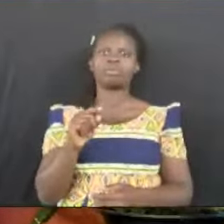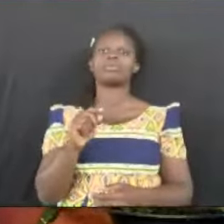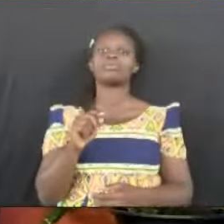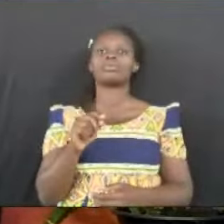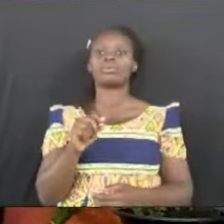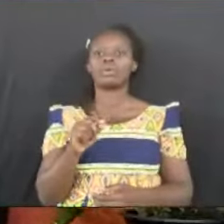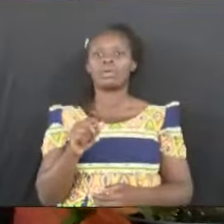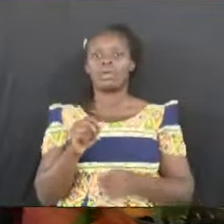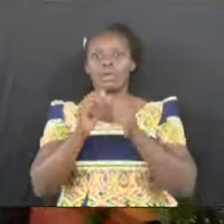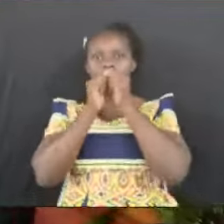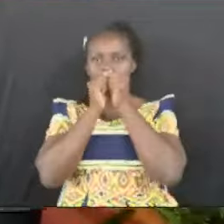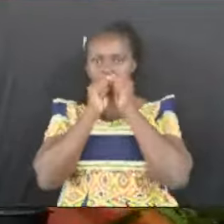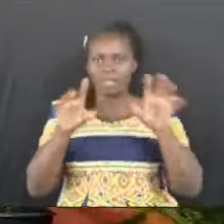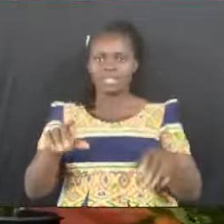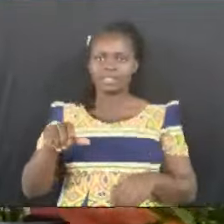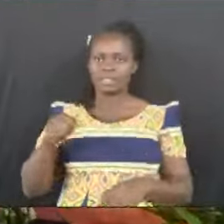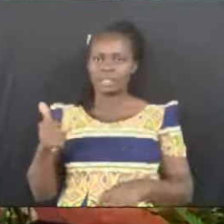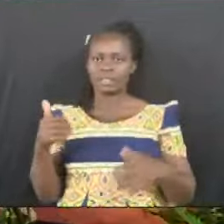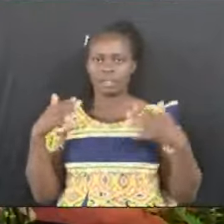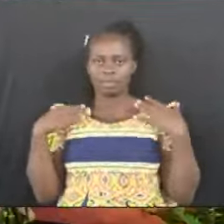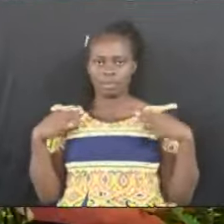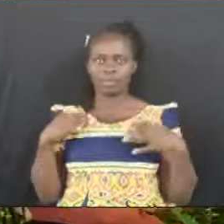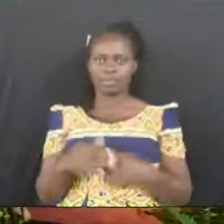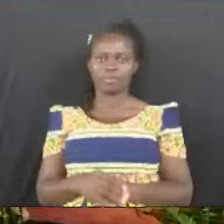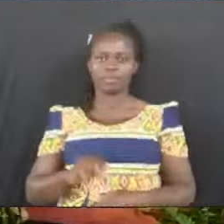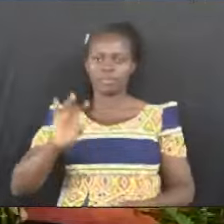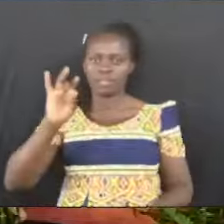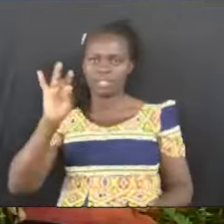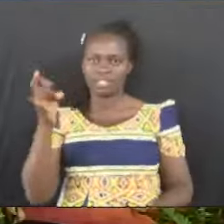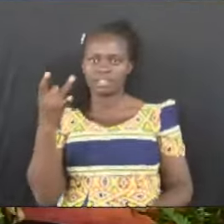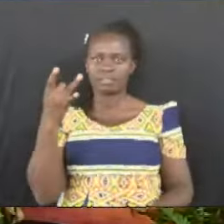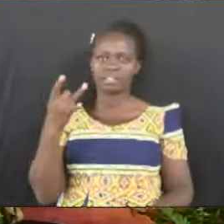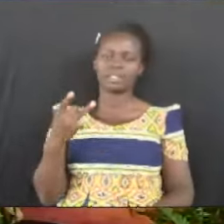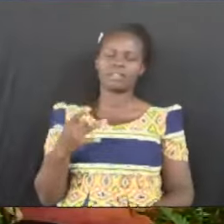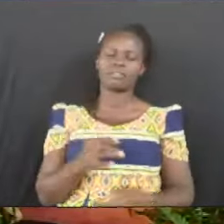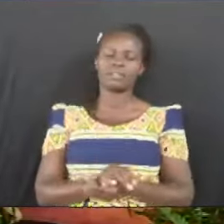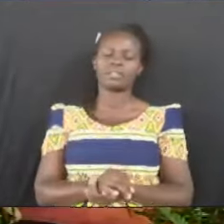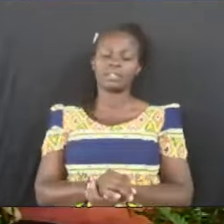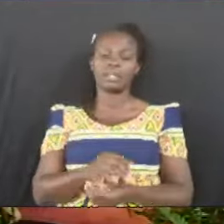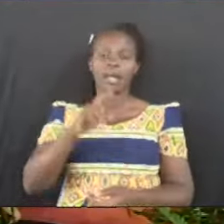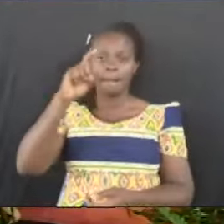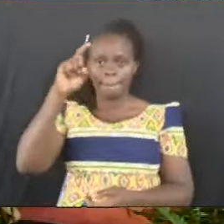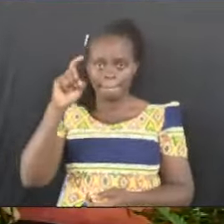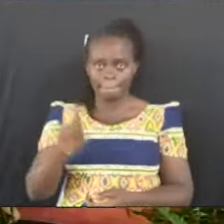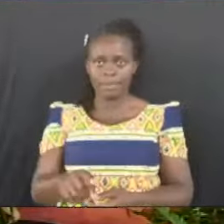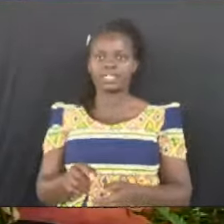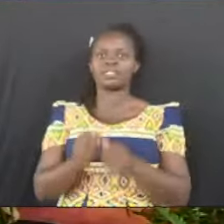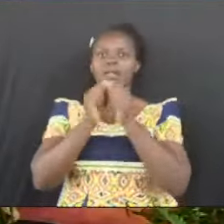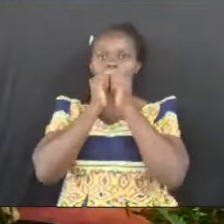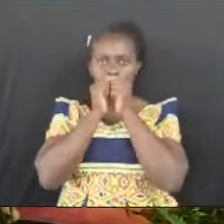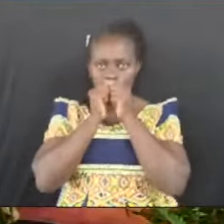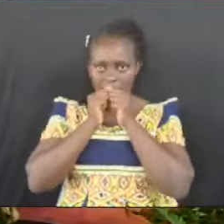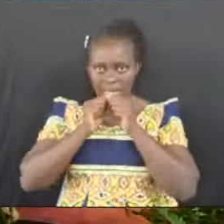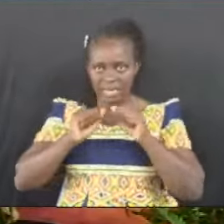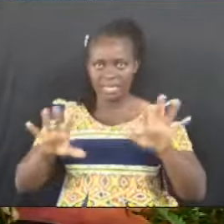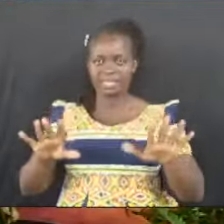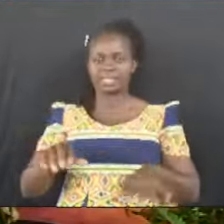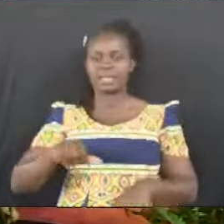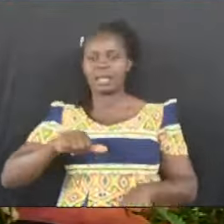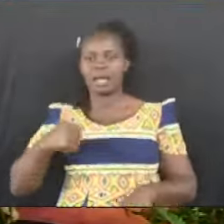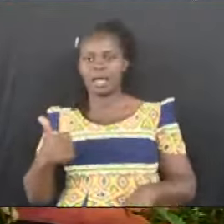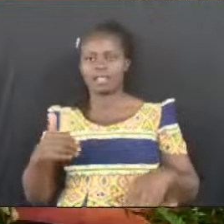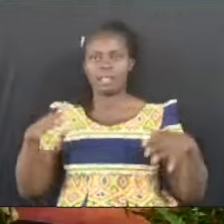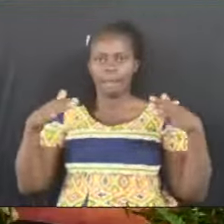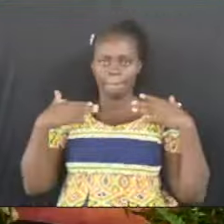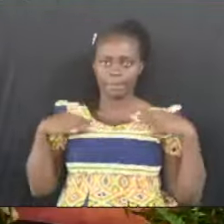be a blessing to other people. Seventh-day Adventists should be blessings to other people. And I used to